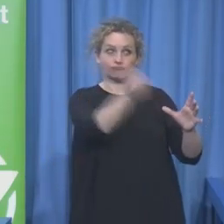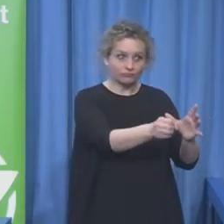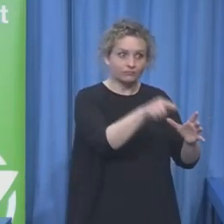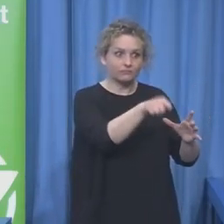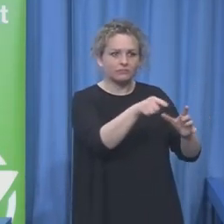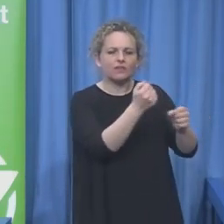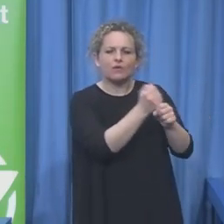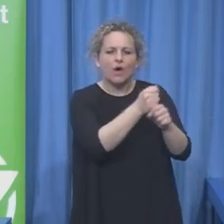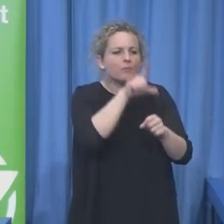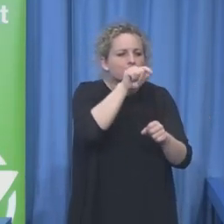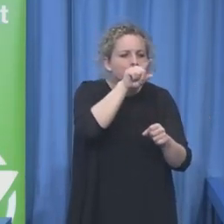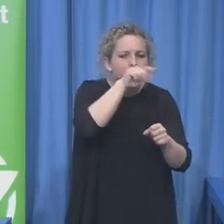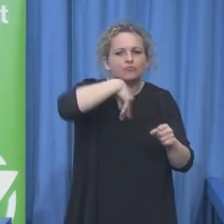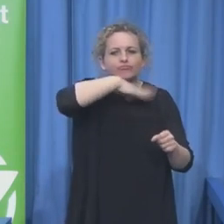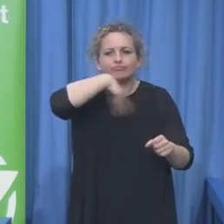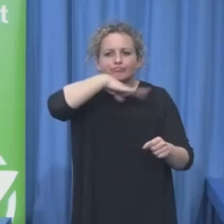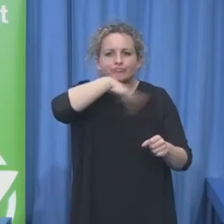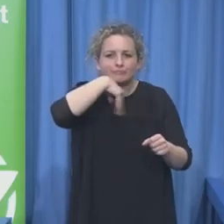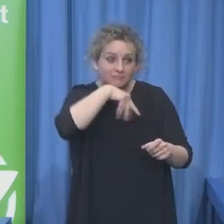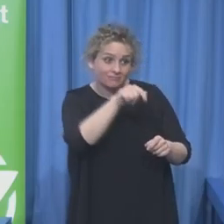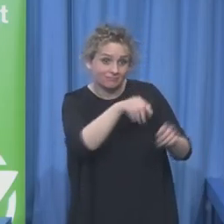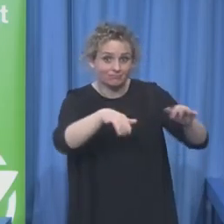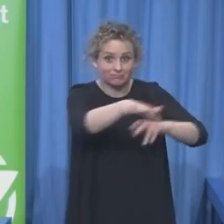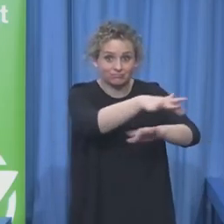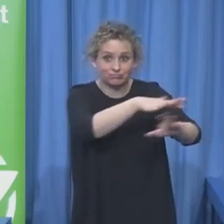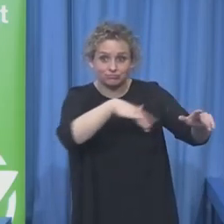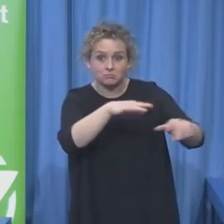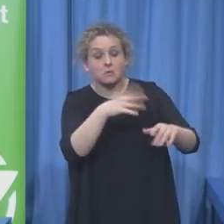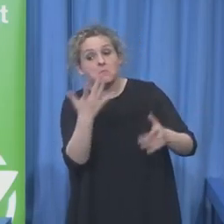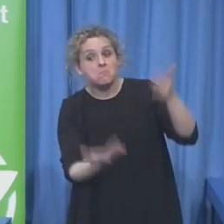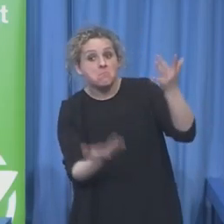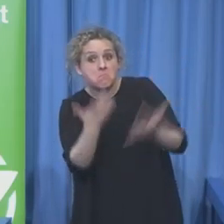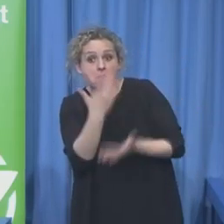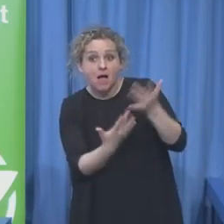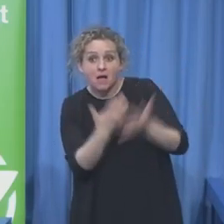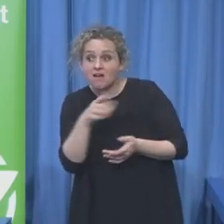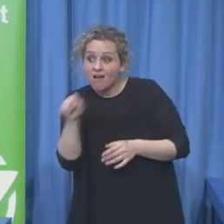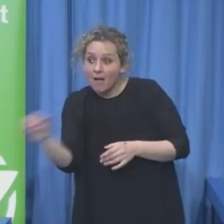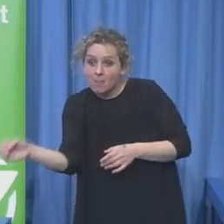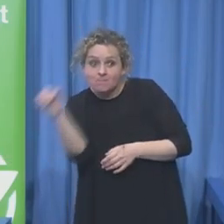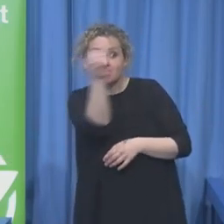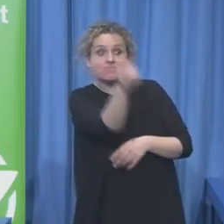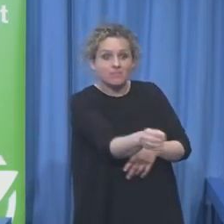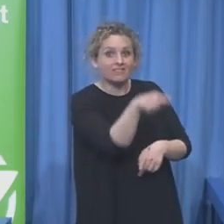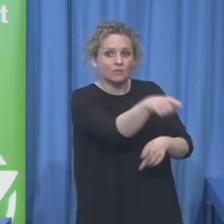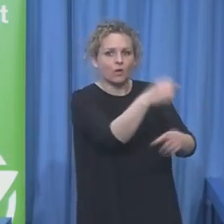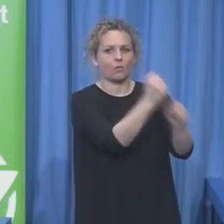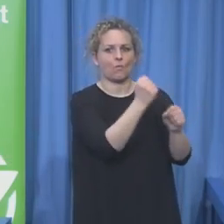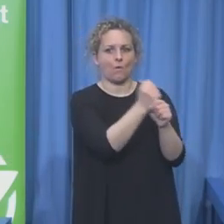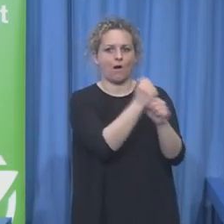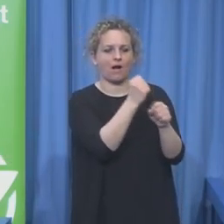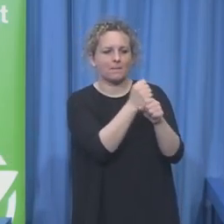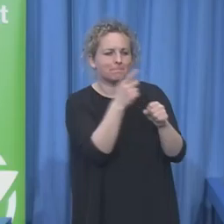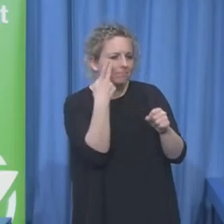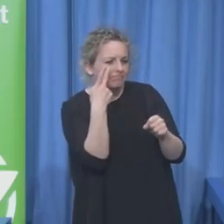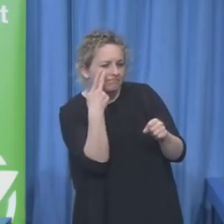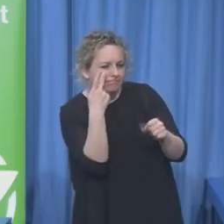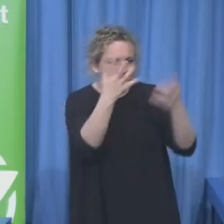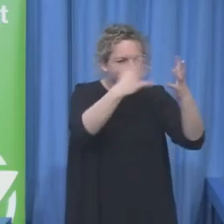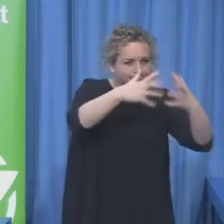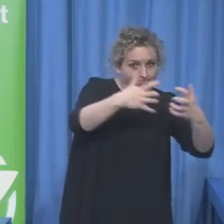just wanted to point out that employment, it's only one piece in our activities because we are working with adults who spend